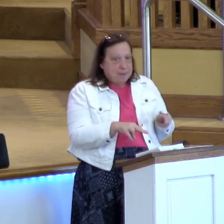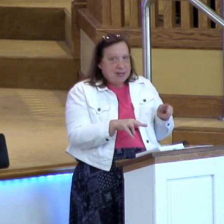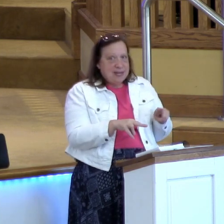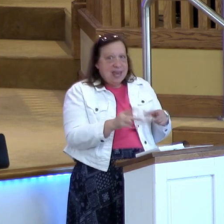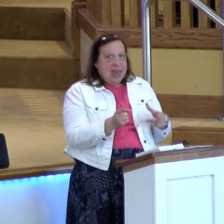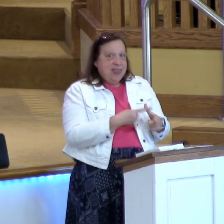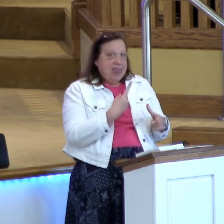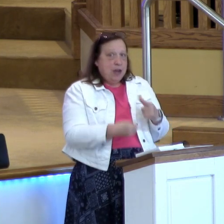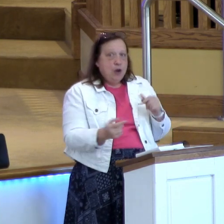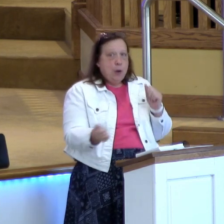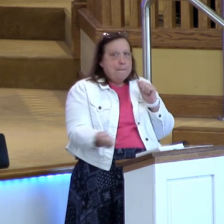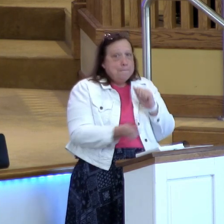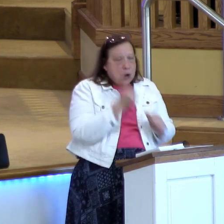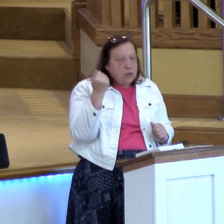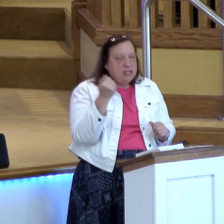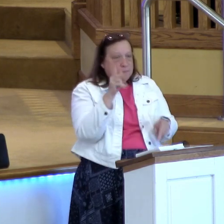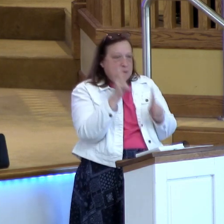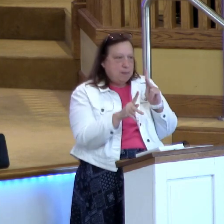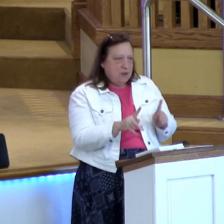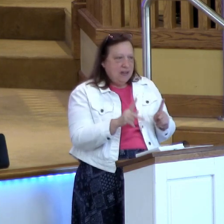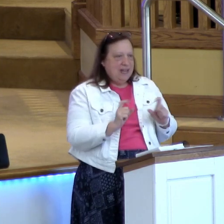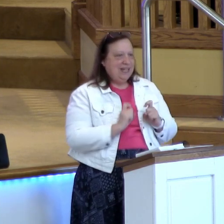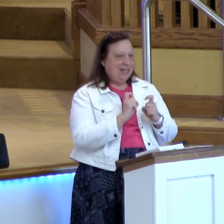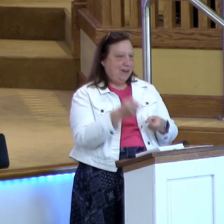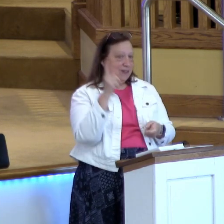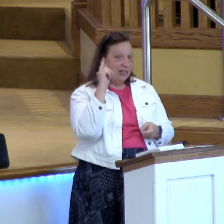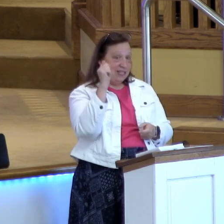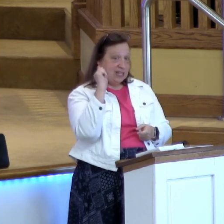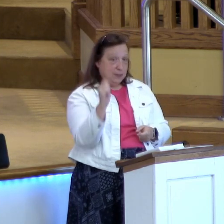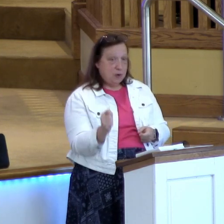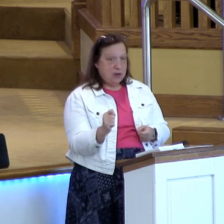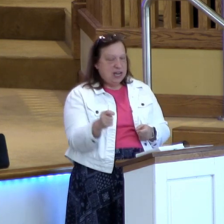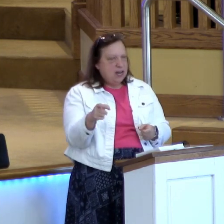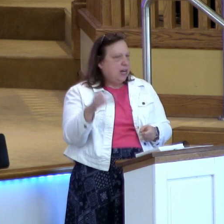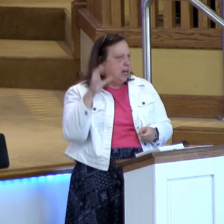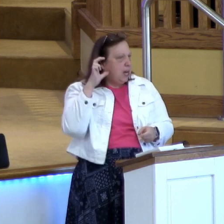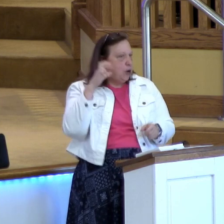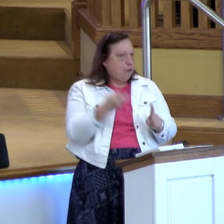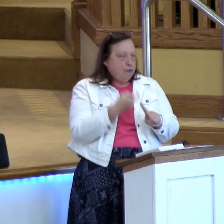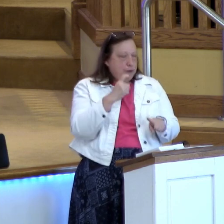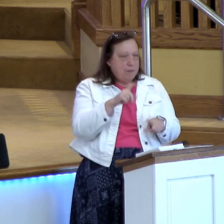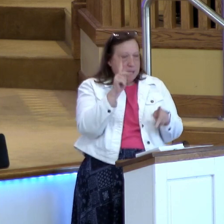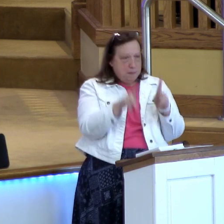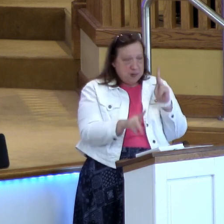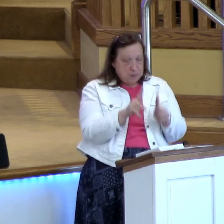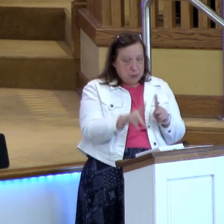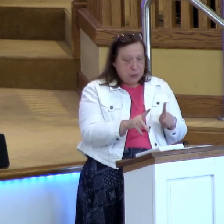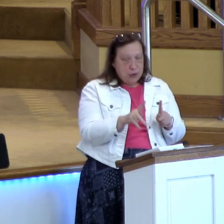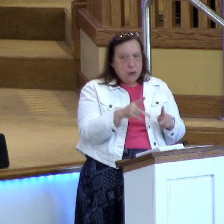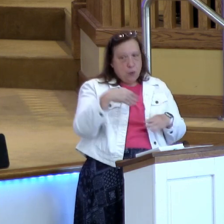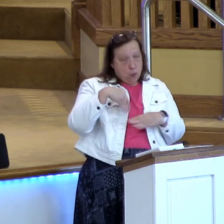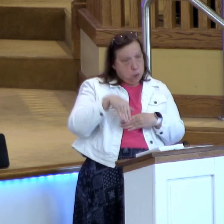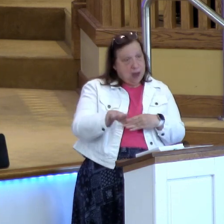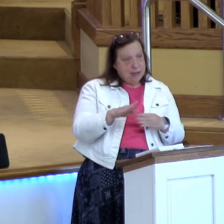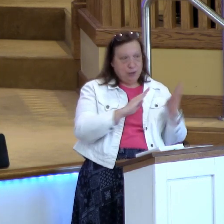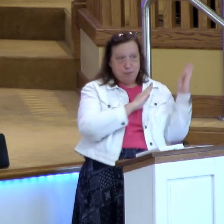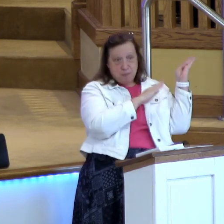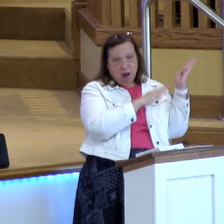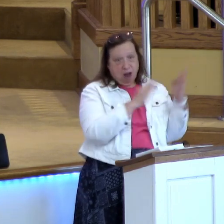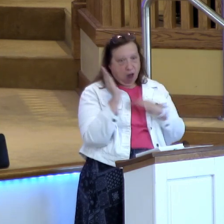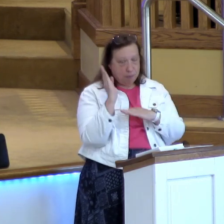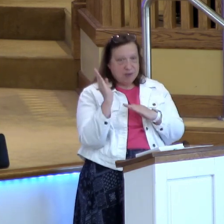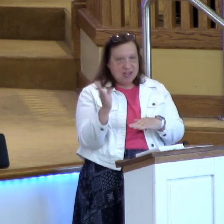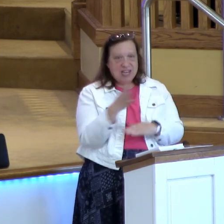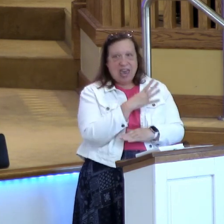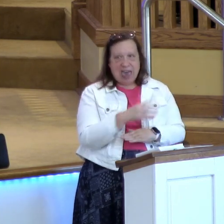most of the crowd will give testimonies, and you'll get to hear from the folk that went. They'll testify a little bit about their experiences. And then, of course,